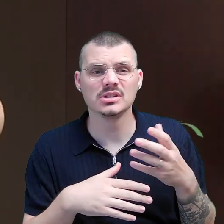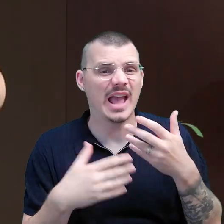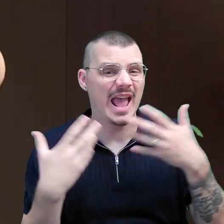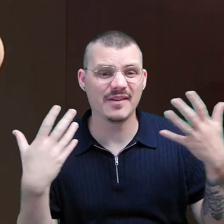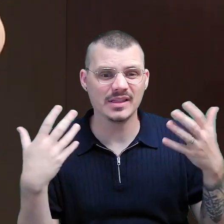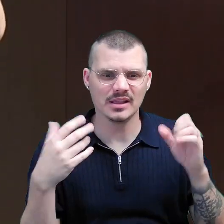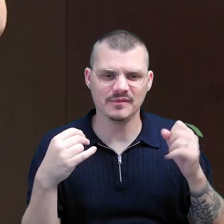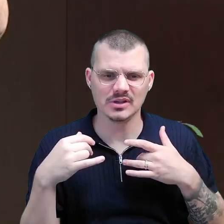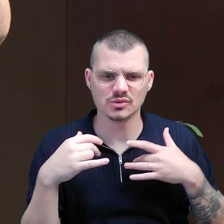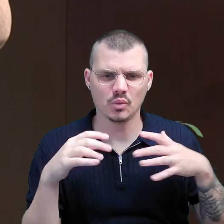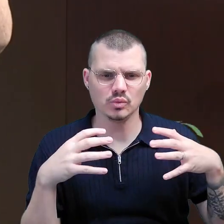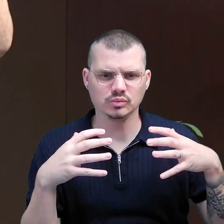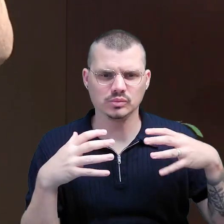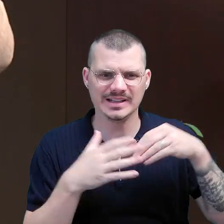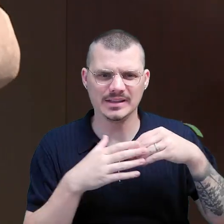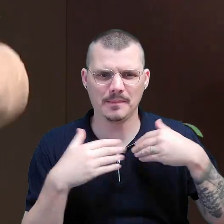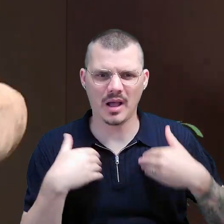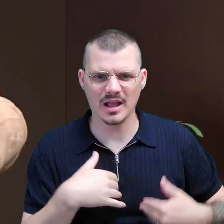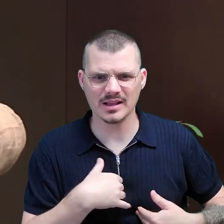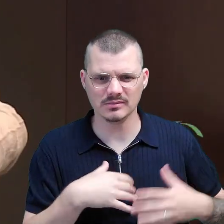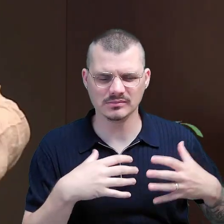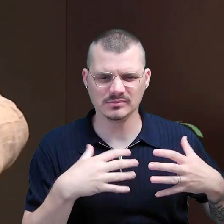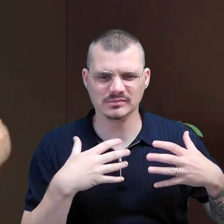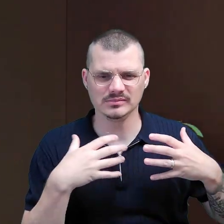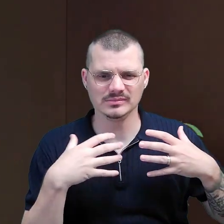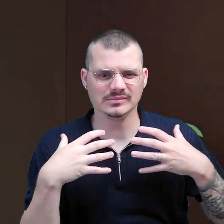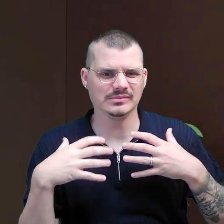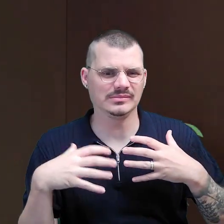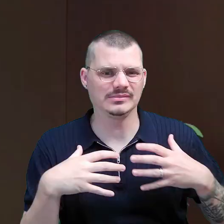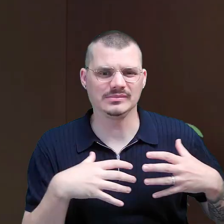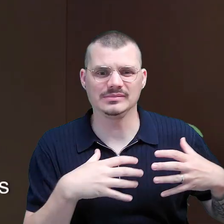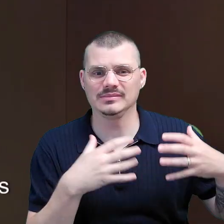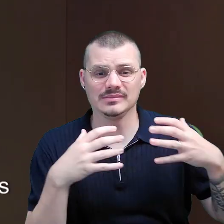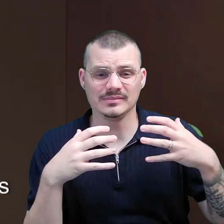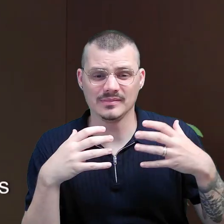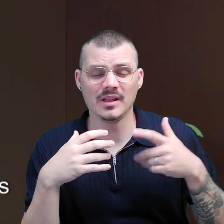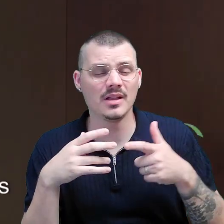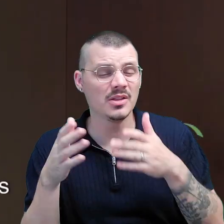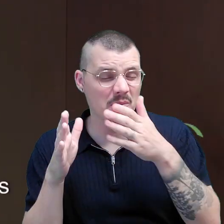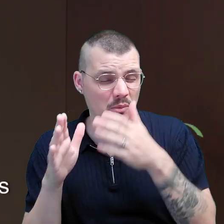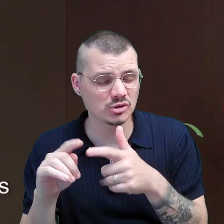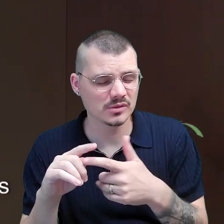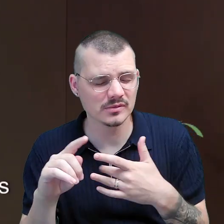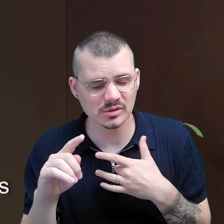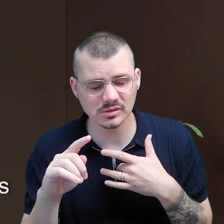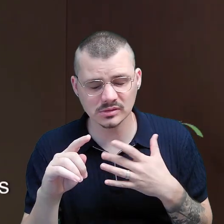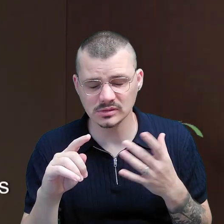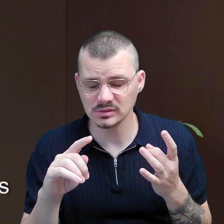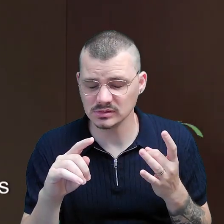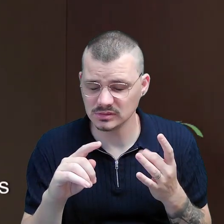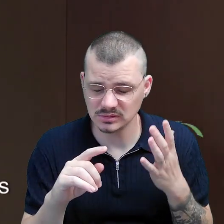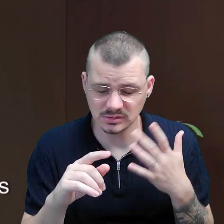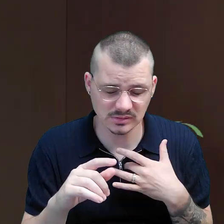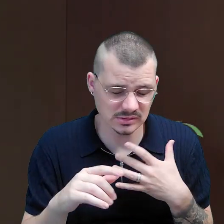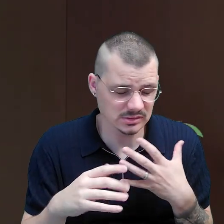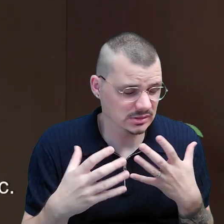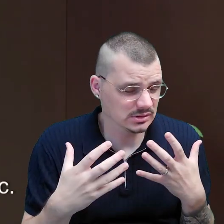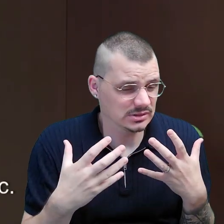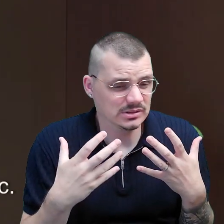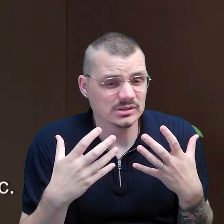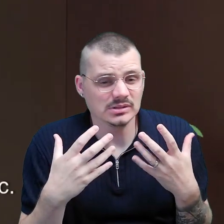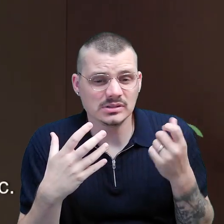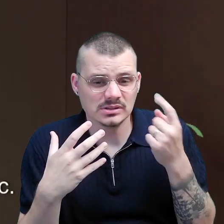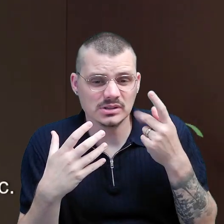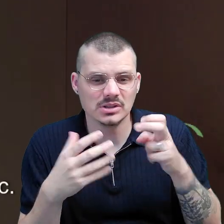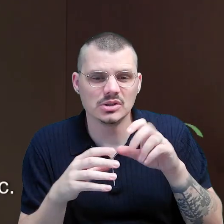diaphragm, they're all wobbling like this. The person was so miserable from this that he